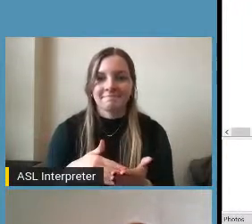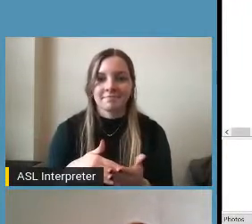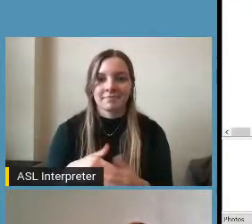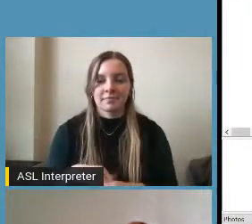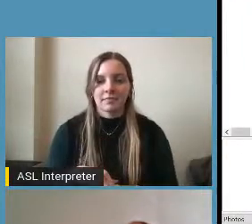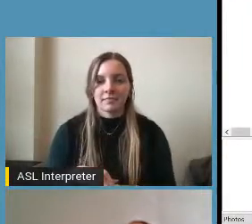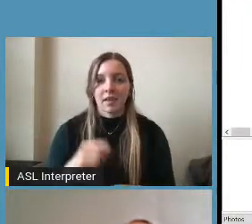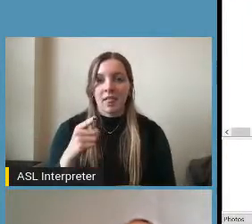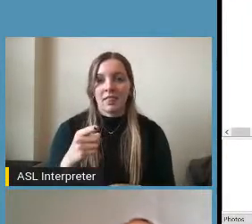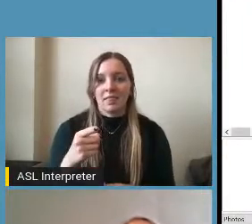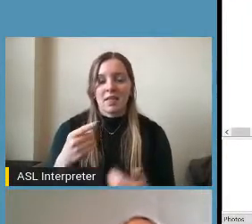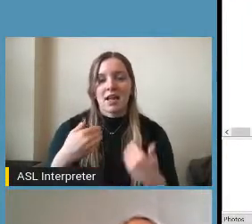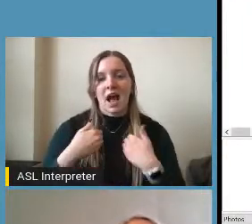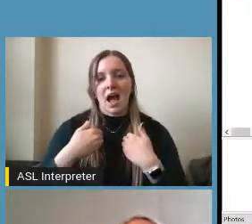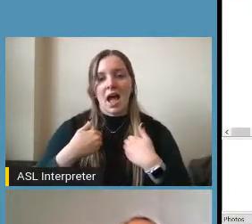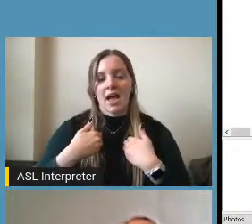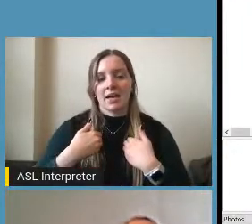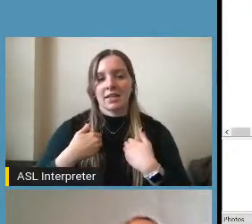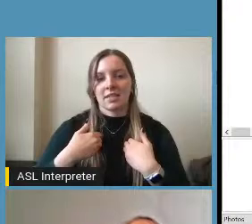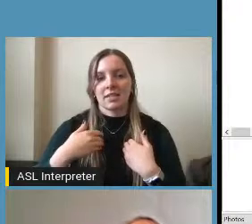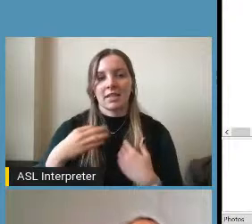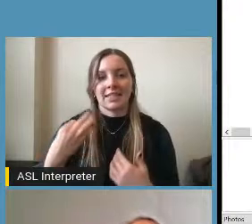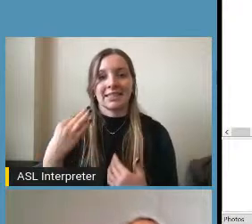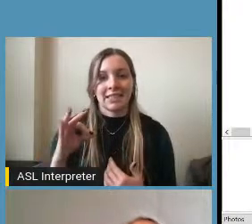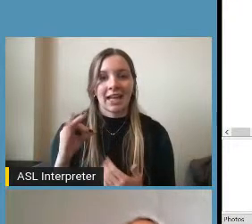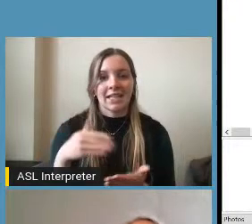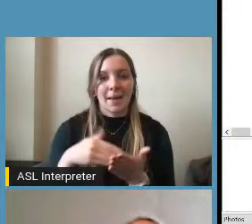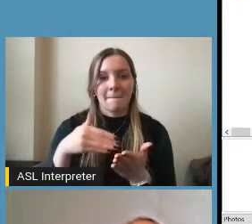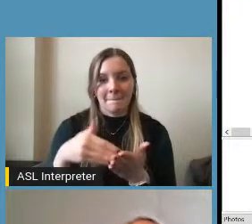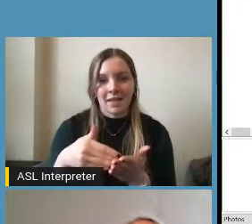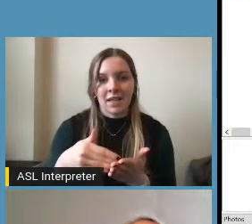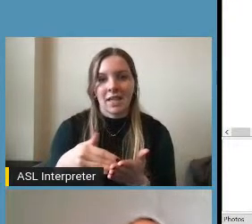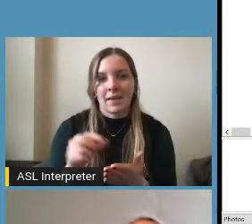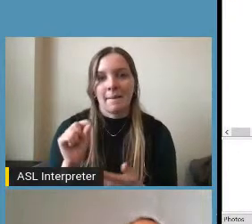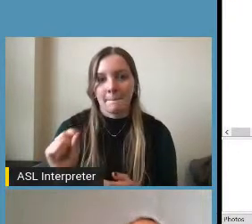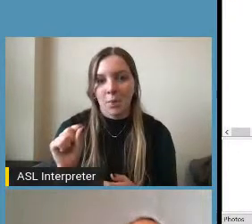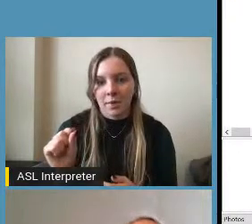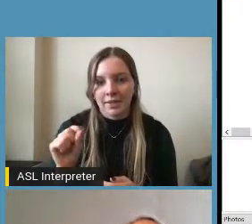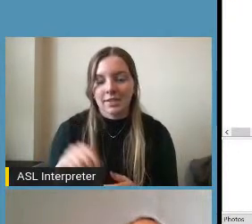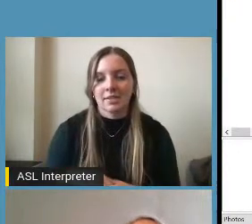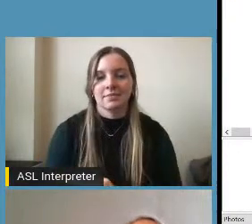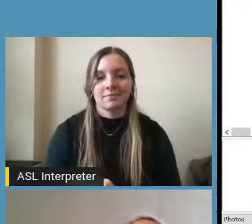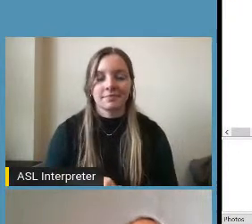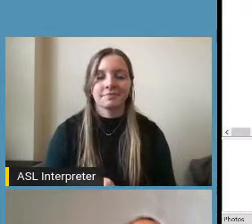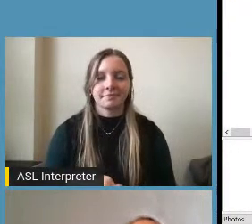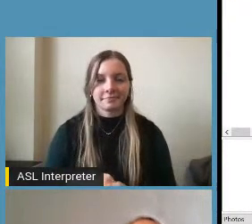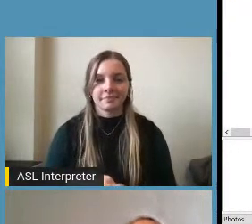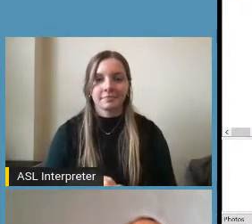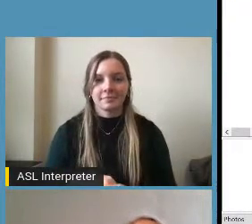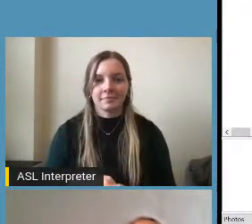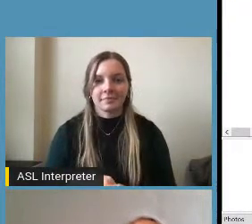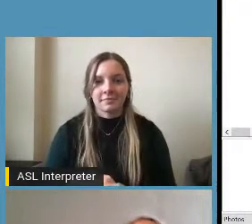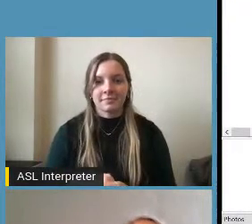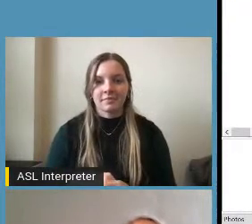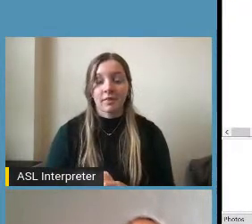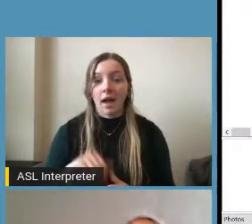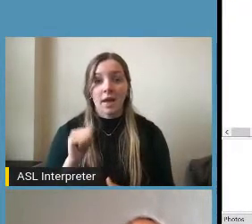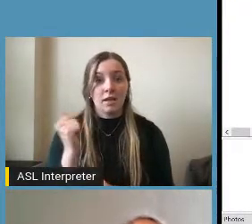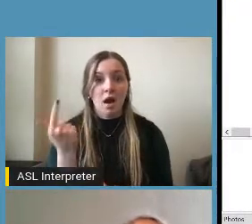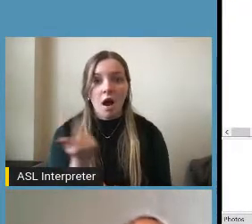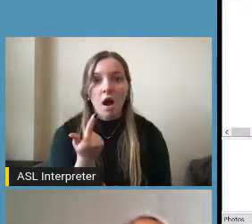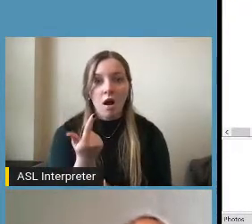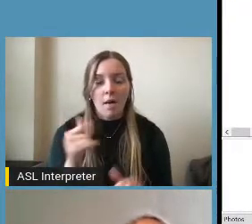points. But this is all measurable. So if I wanted to go, for example, to the